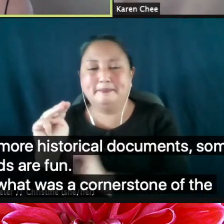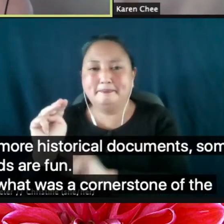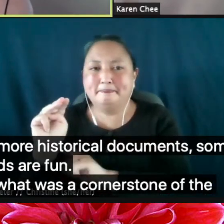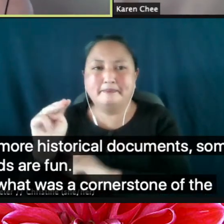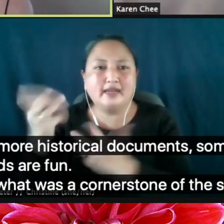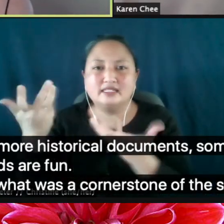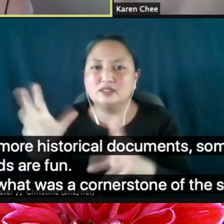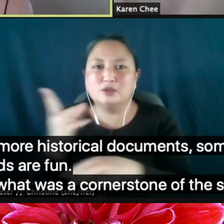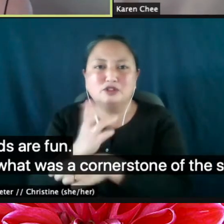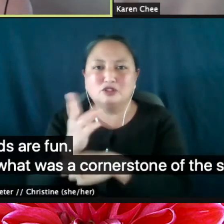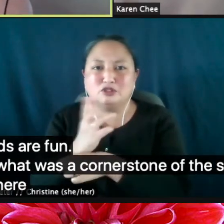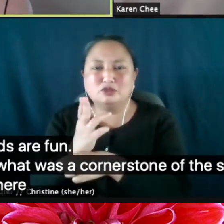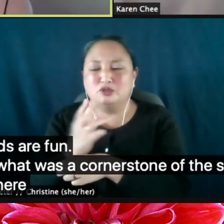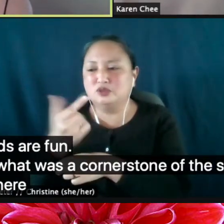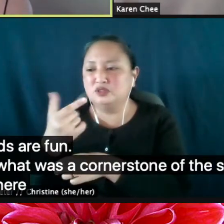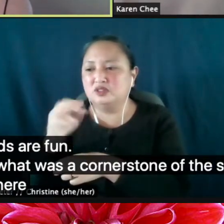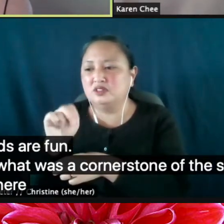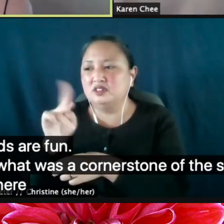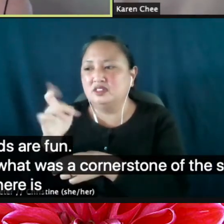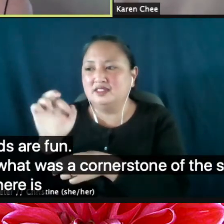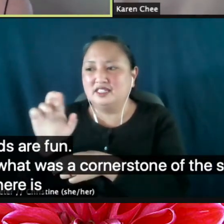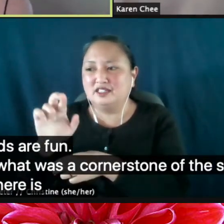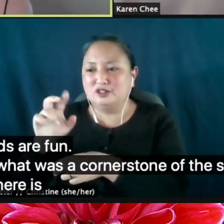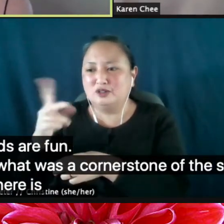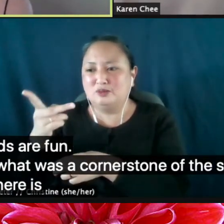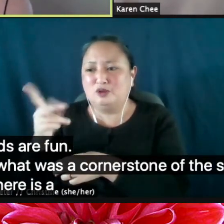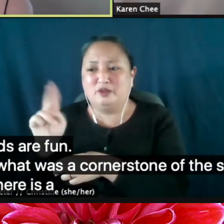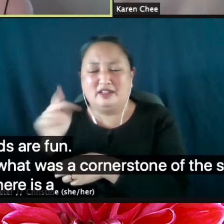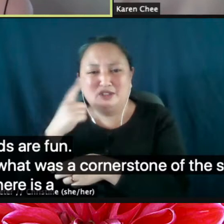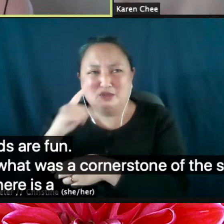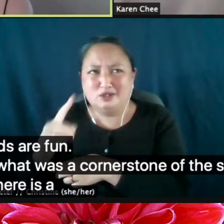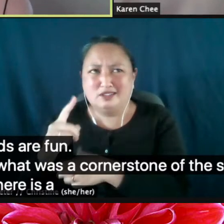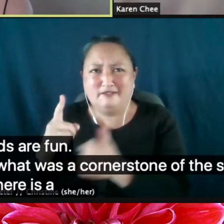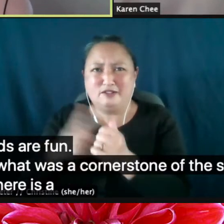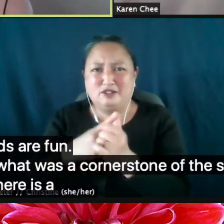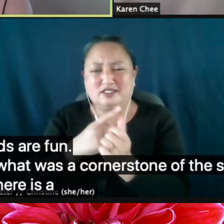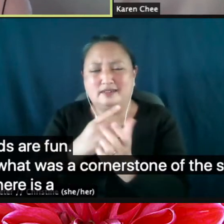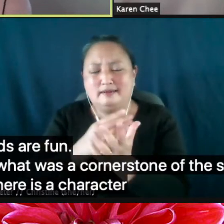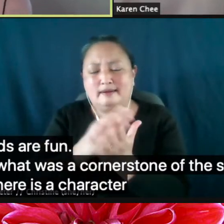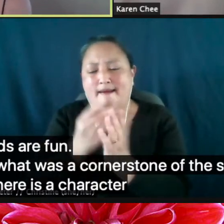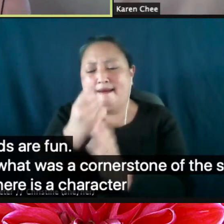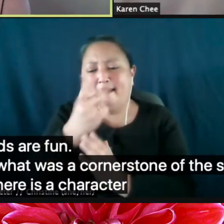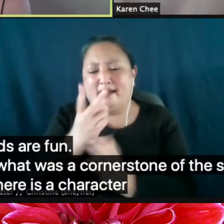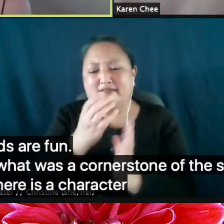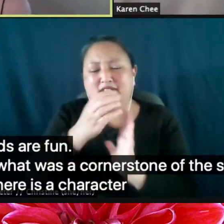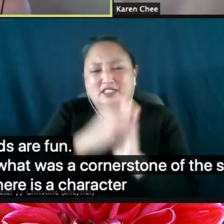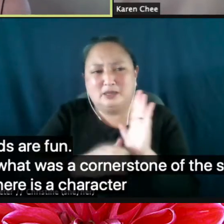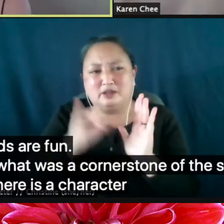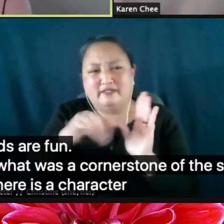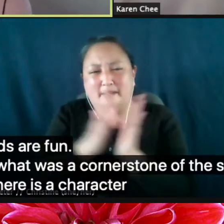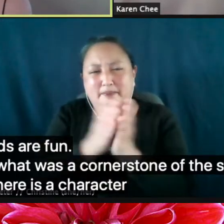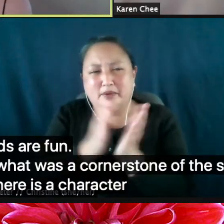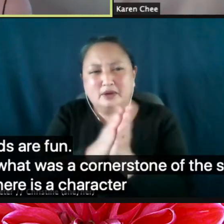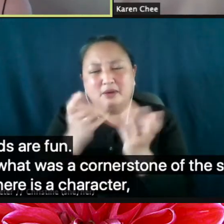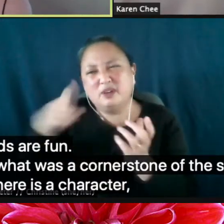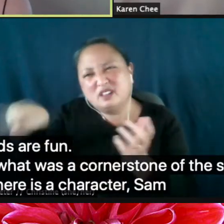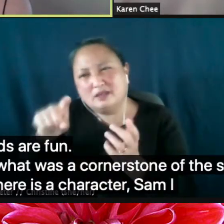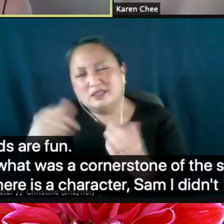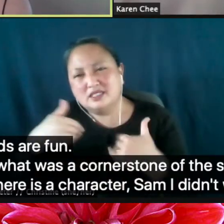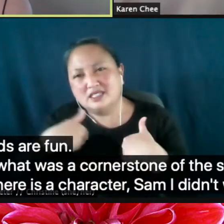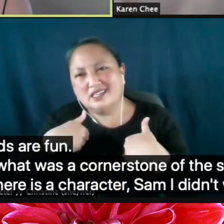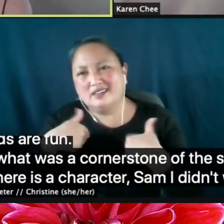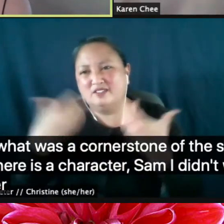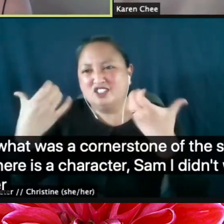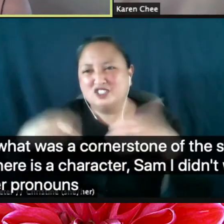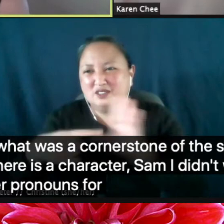to use gendered pronouns for at least like about the first half chapter of the book, because I wanted them to have a chance to present